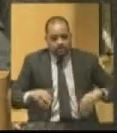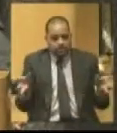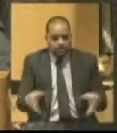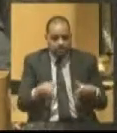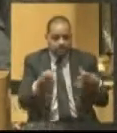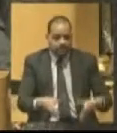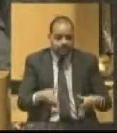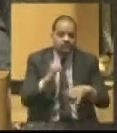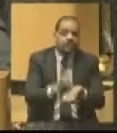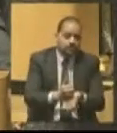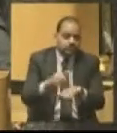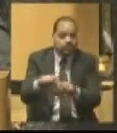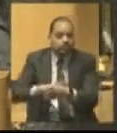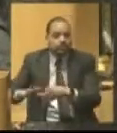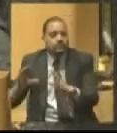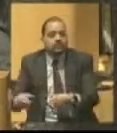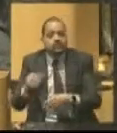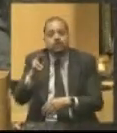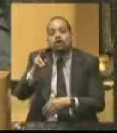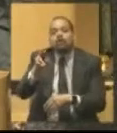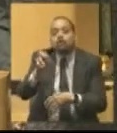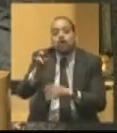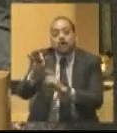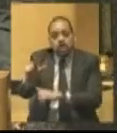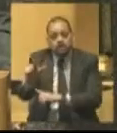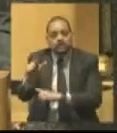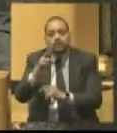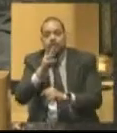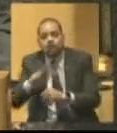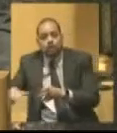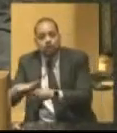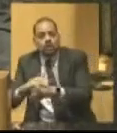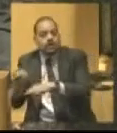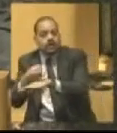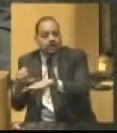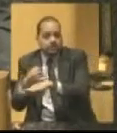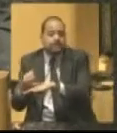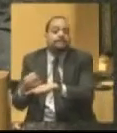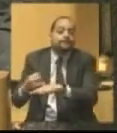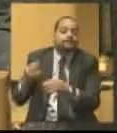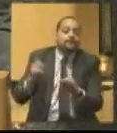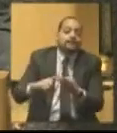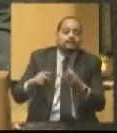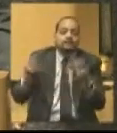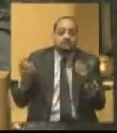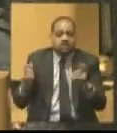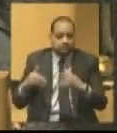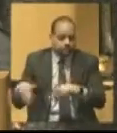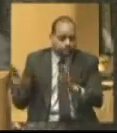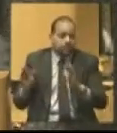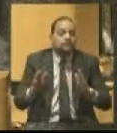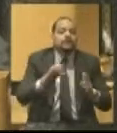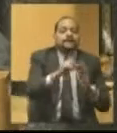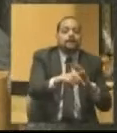South Carolina, and the 9,000 slaves on those islands were immediately emancipated. In December, the Adjutant General of the